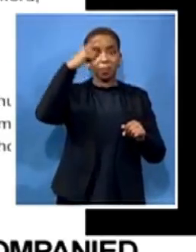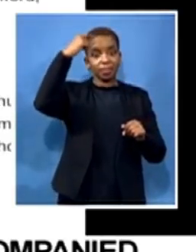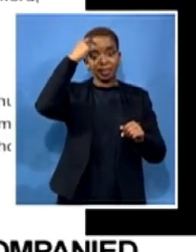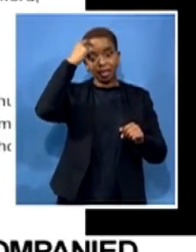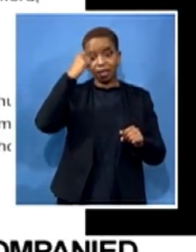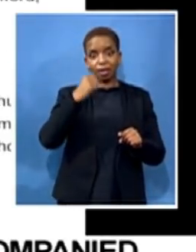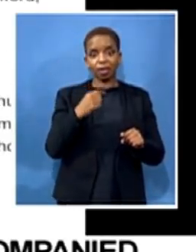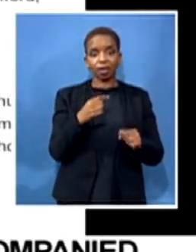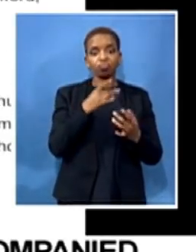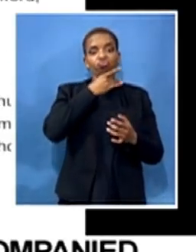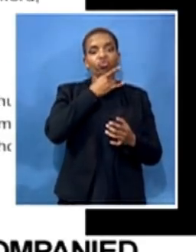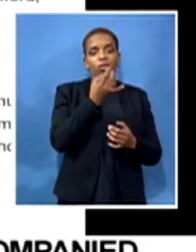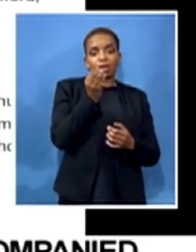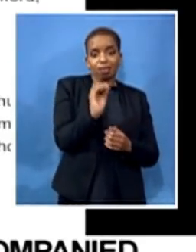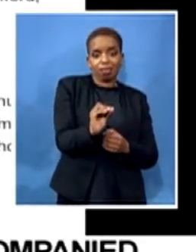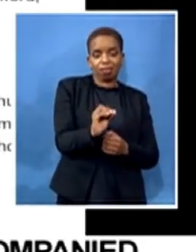And we also